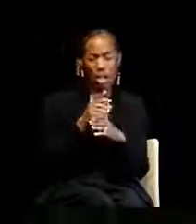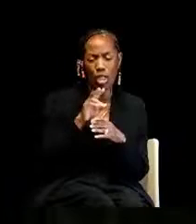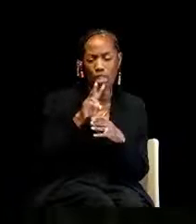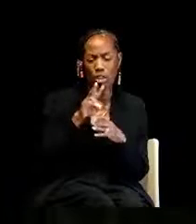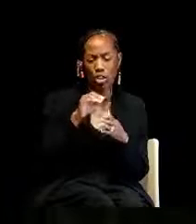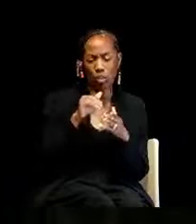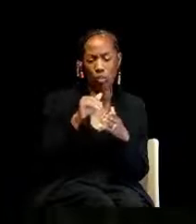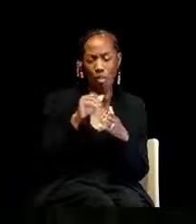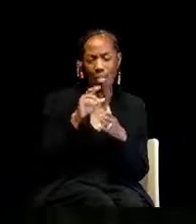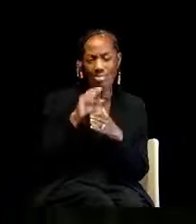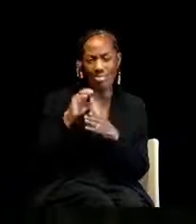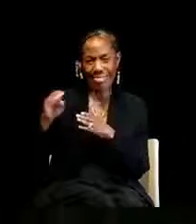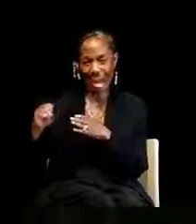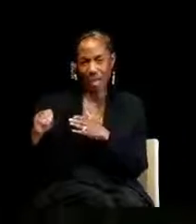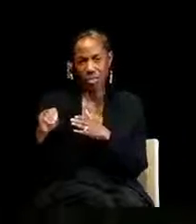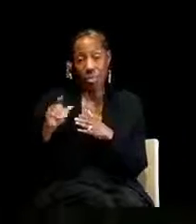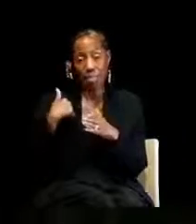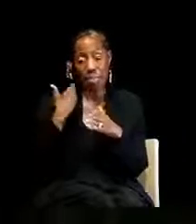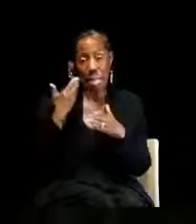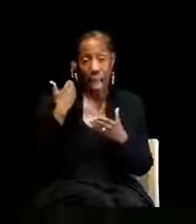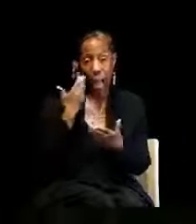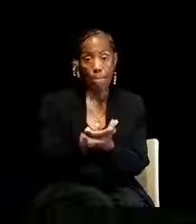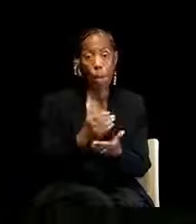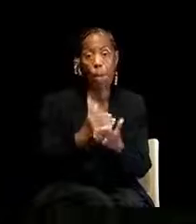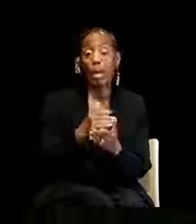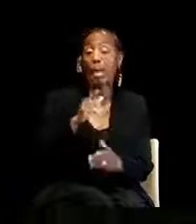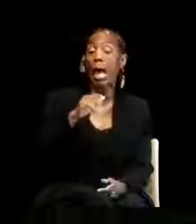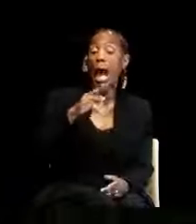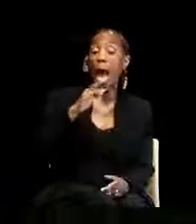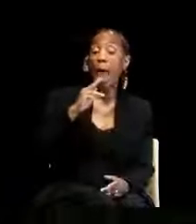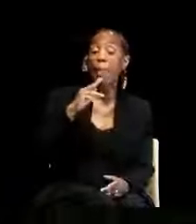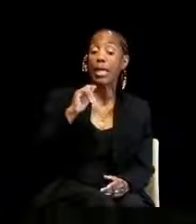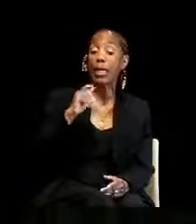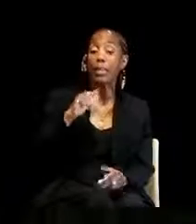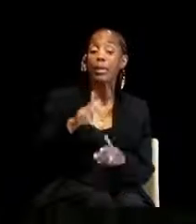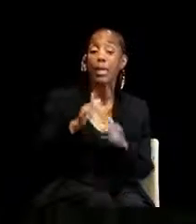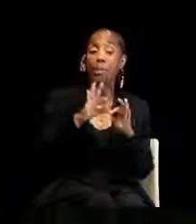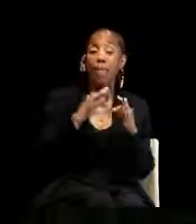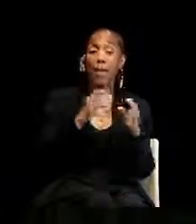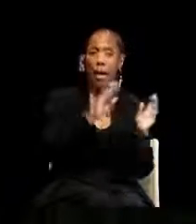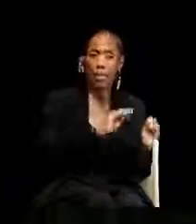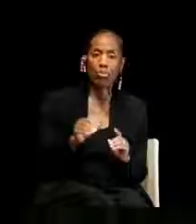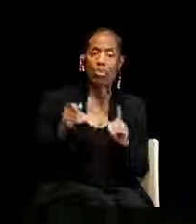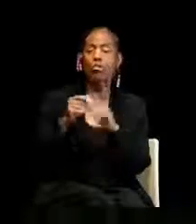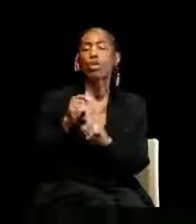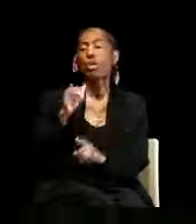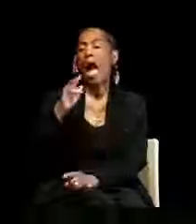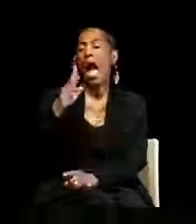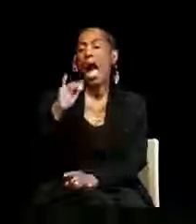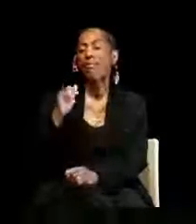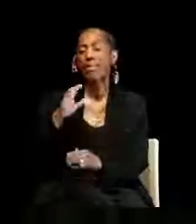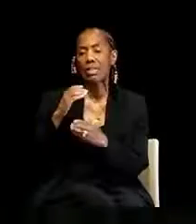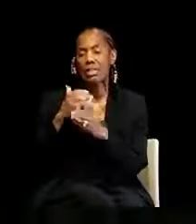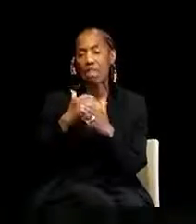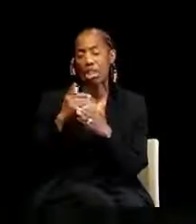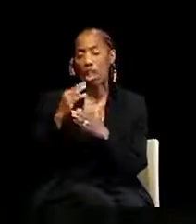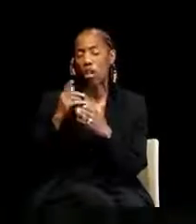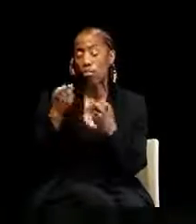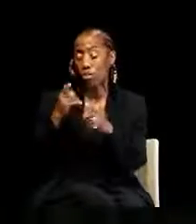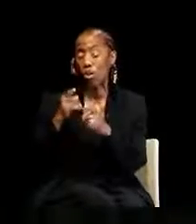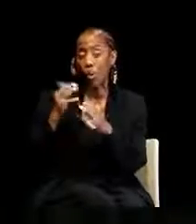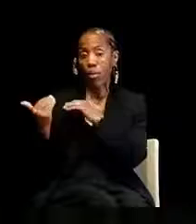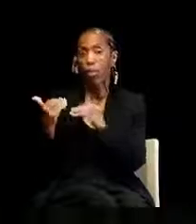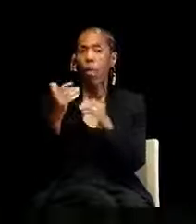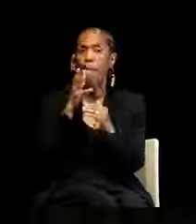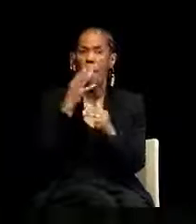and I was born in Liberia, but then my family moved to Ivory Coast during the war. So my mom mentioned I was born during the